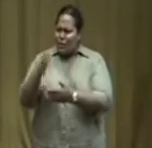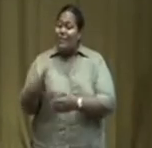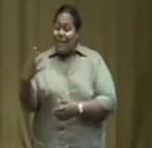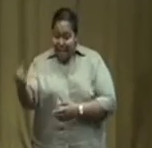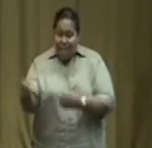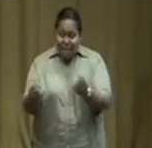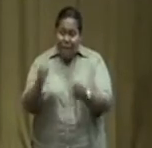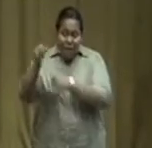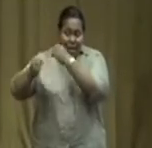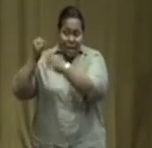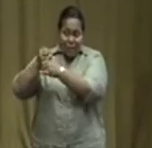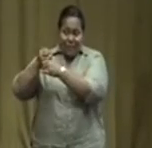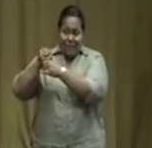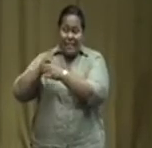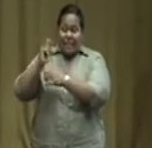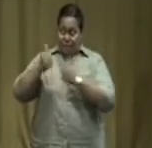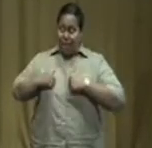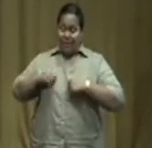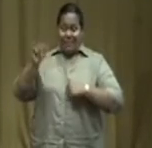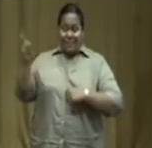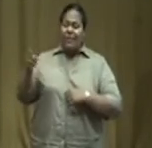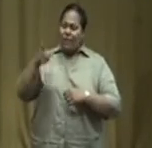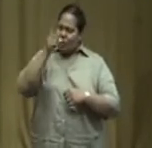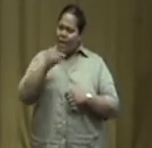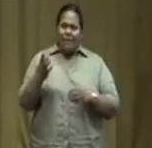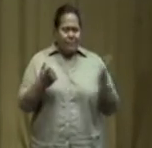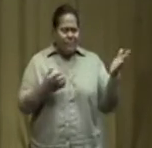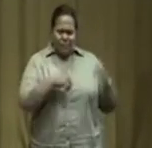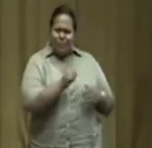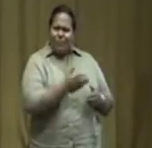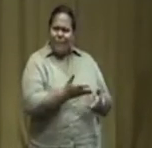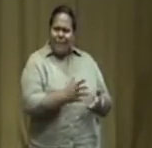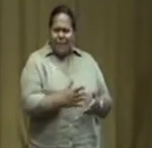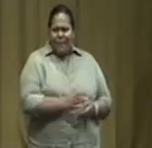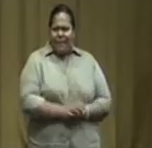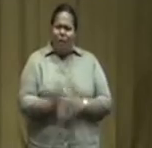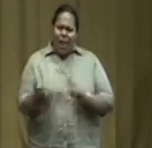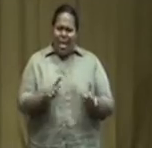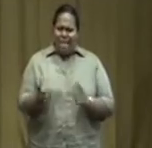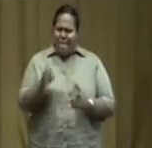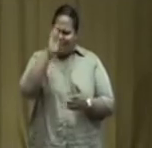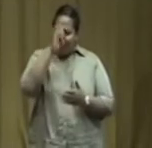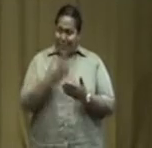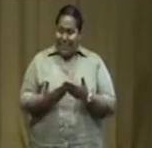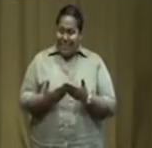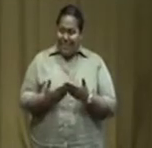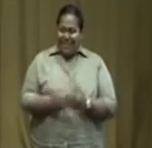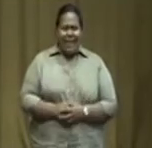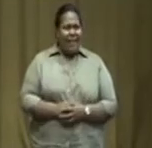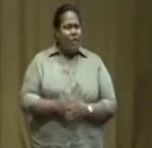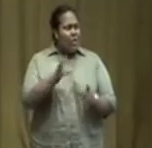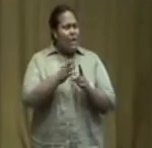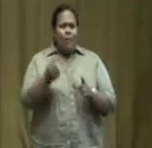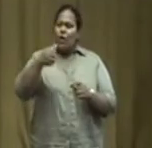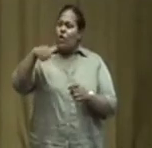have implemented effective solutions for practical lab experiences. For example, using the facilities of